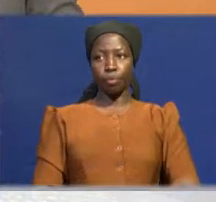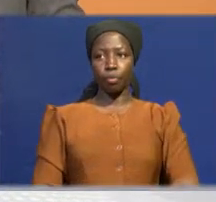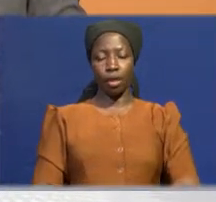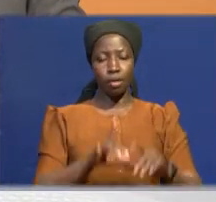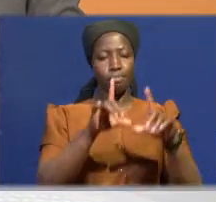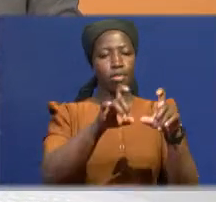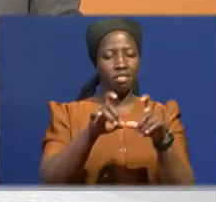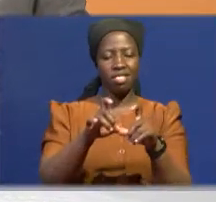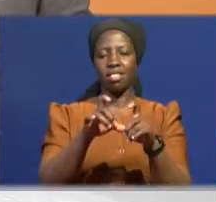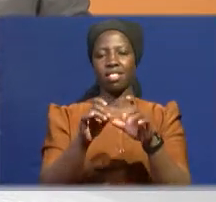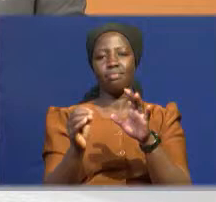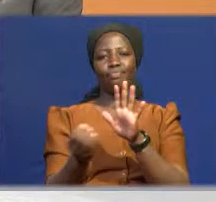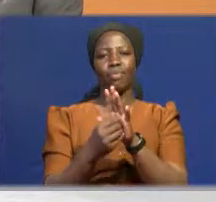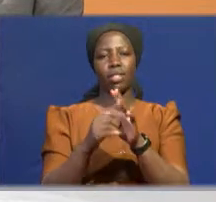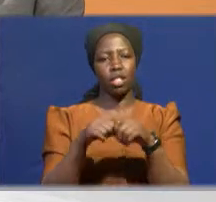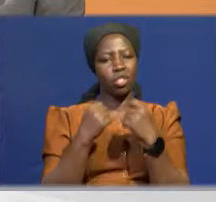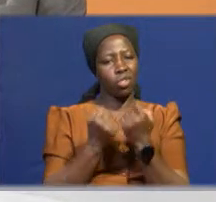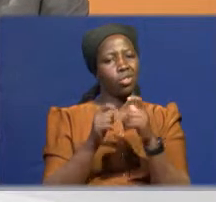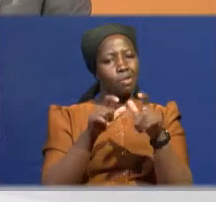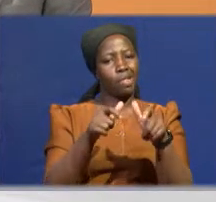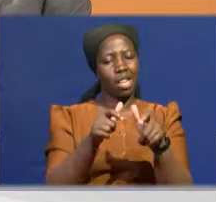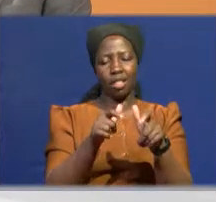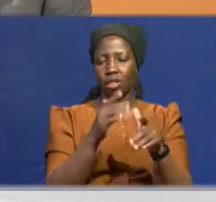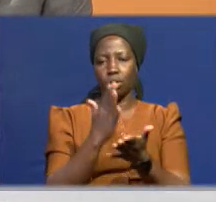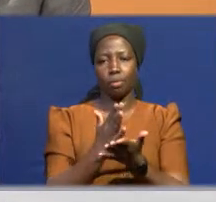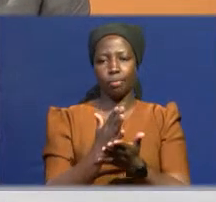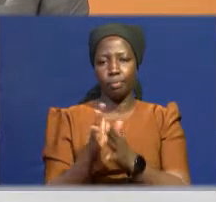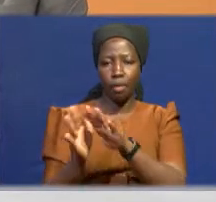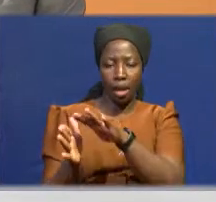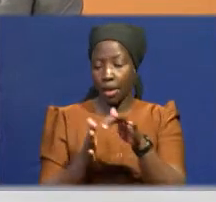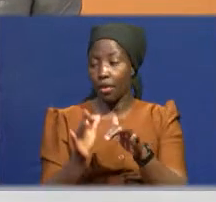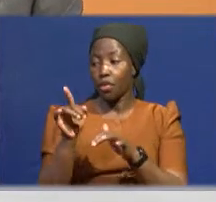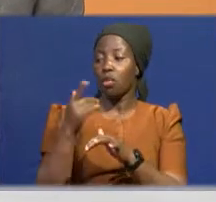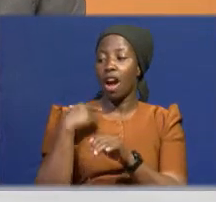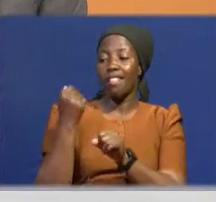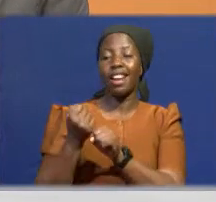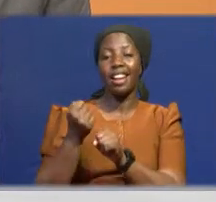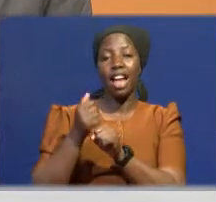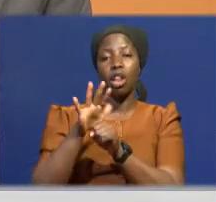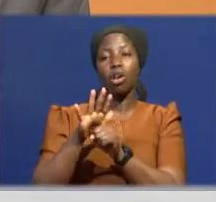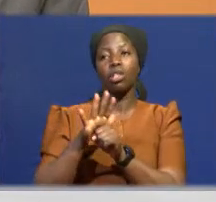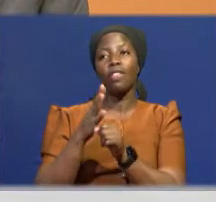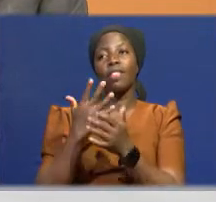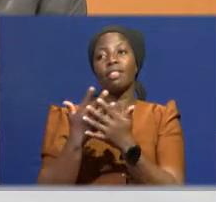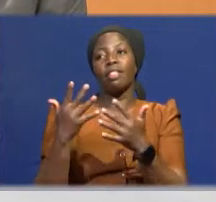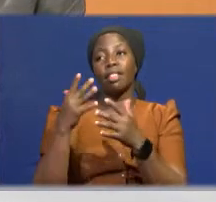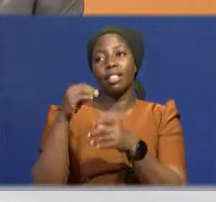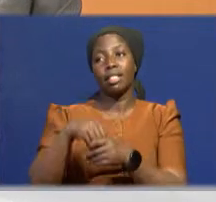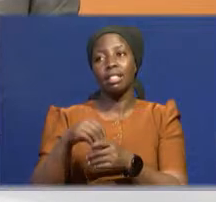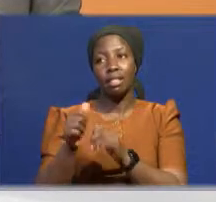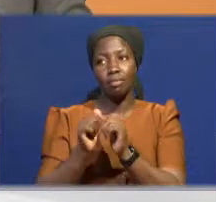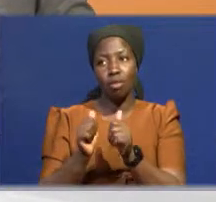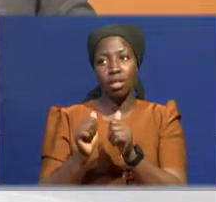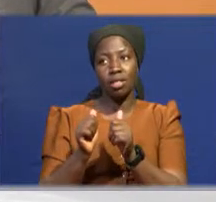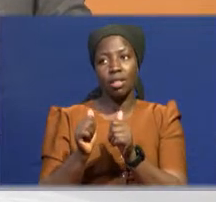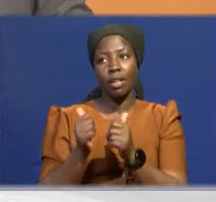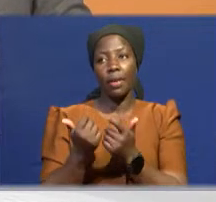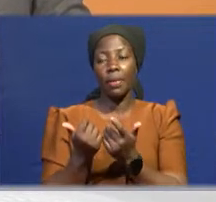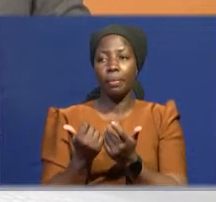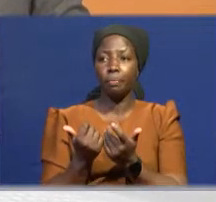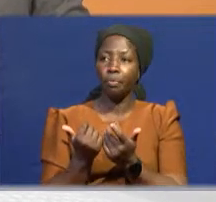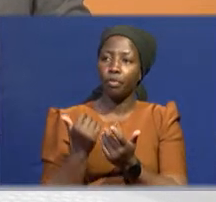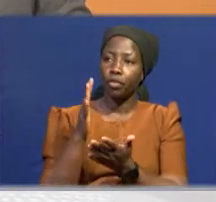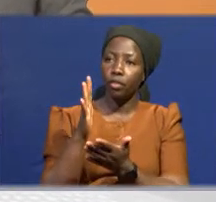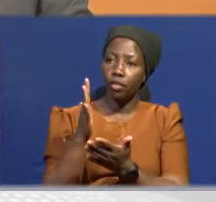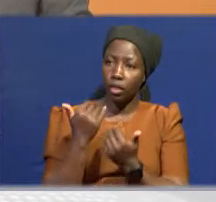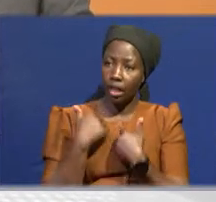Let me bring you back to hydration, because you've done a lot of work on sports hydration. Elite athletes really benefit from you. There are those